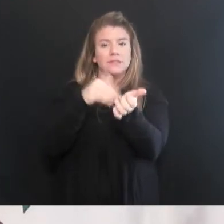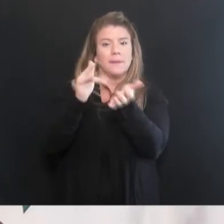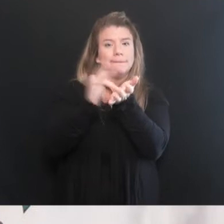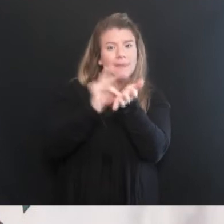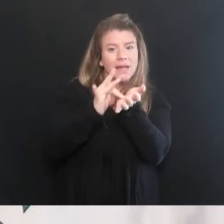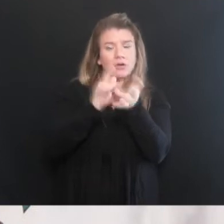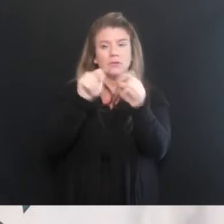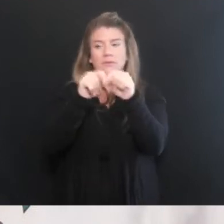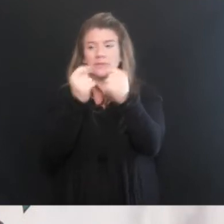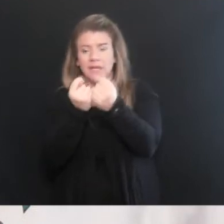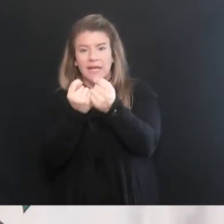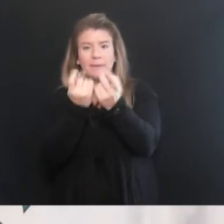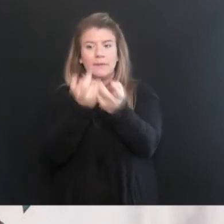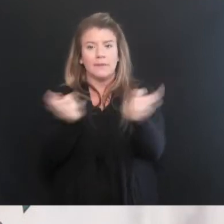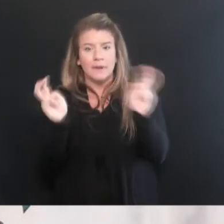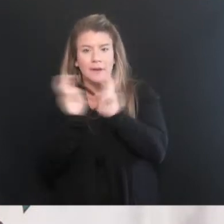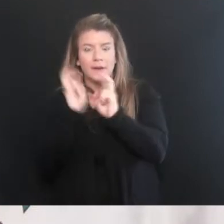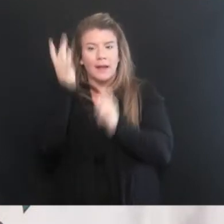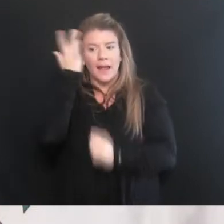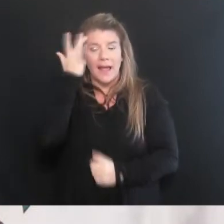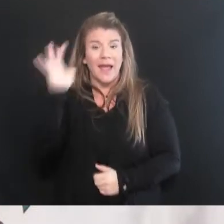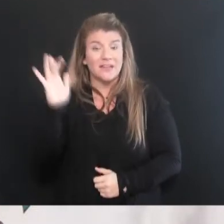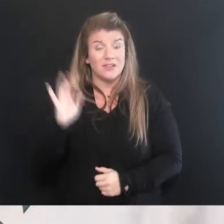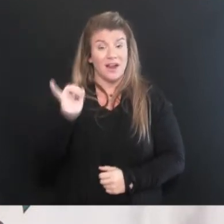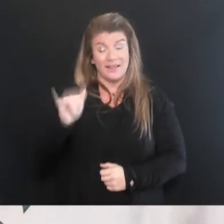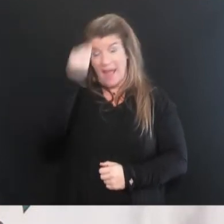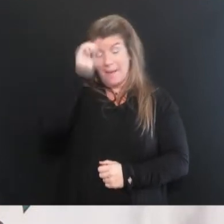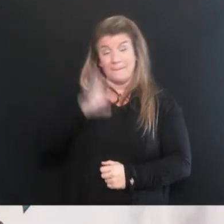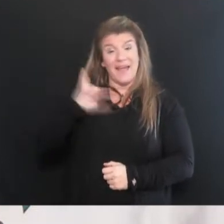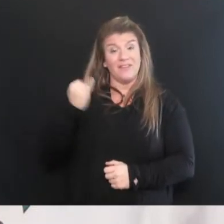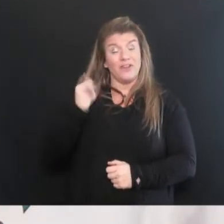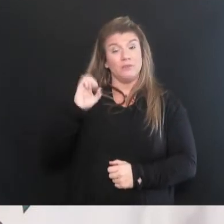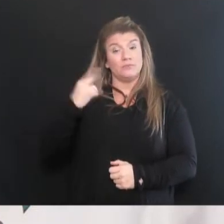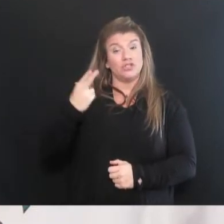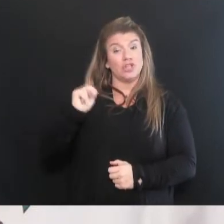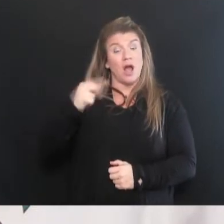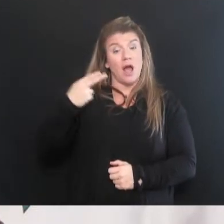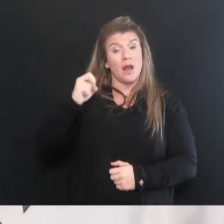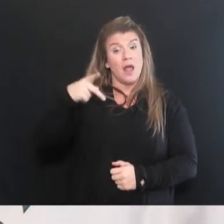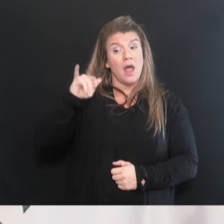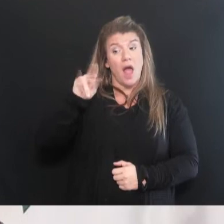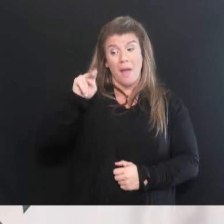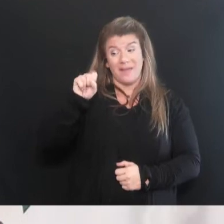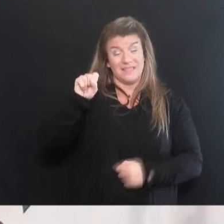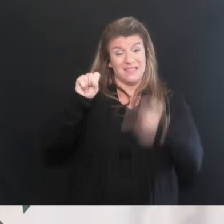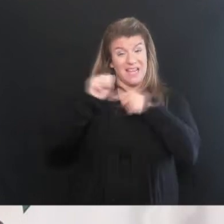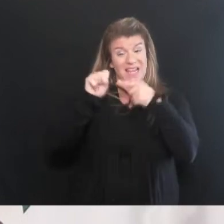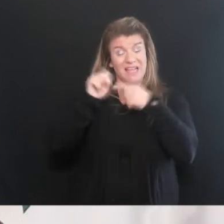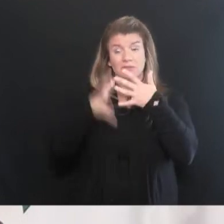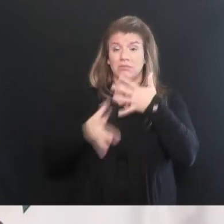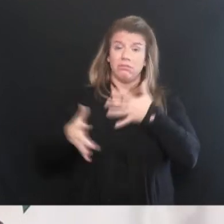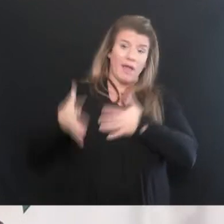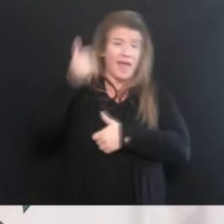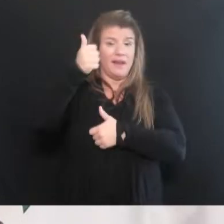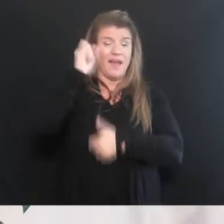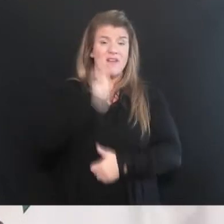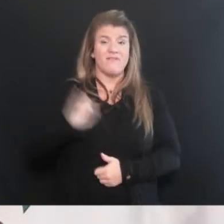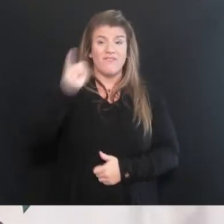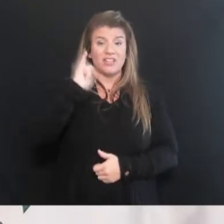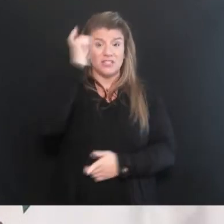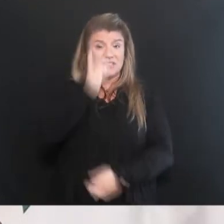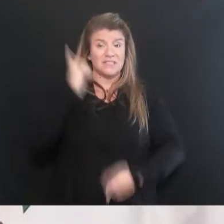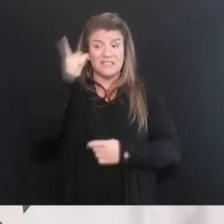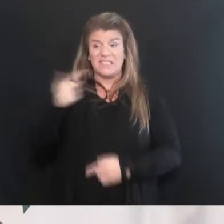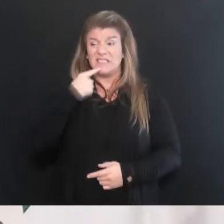experts. Listen to the Johns Hopkins doc, the guy that's head of infectious disease. What did he